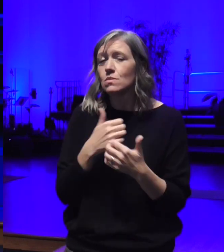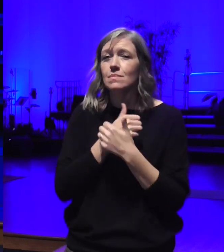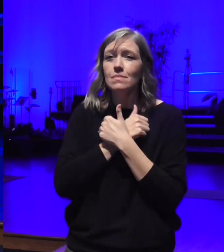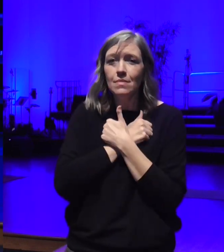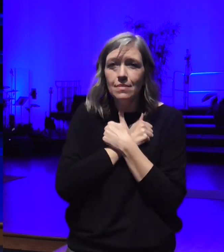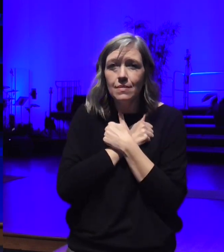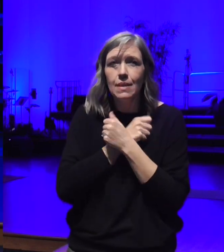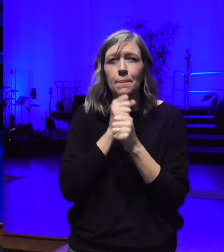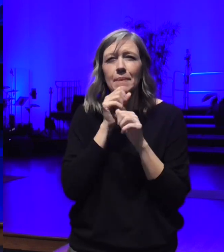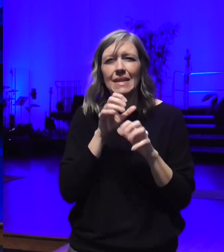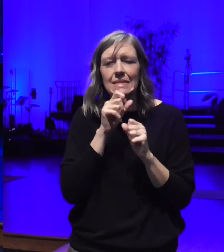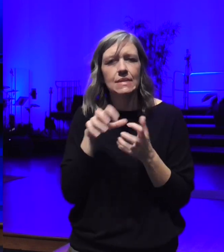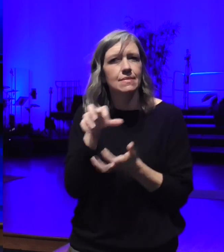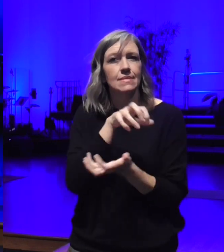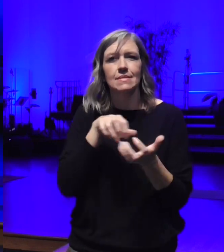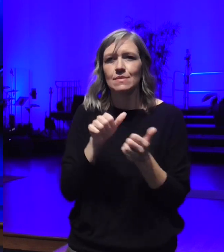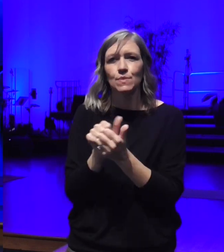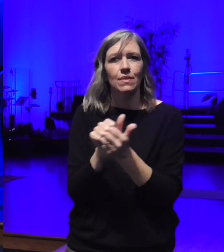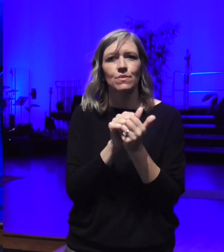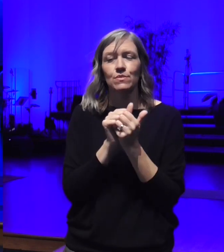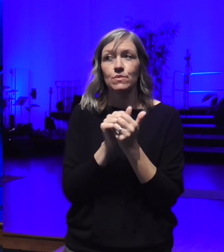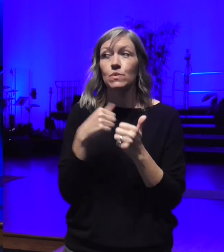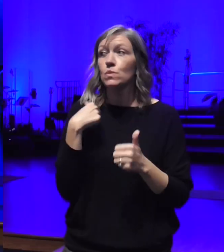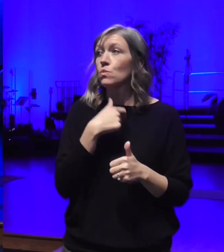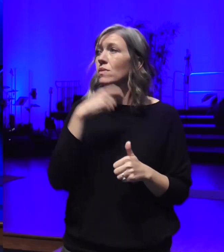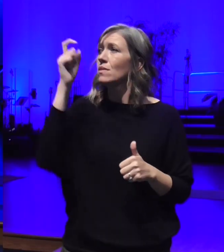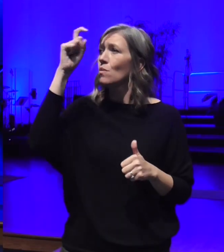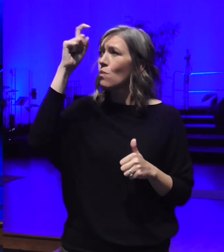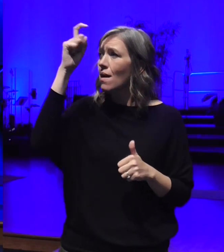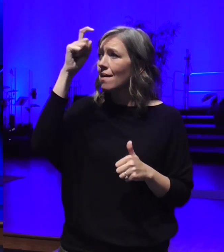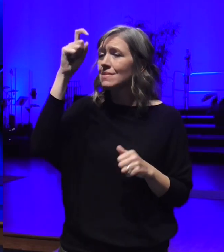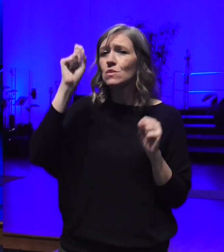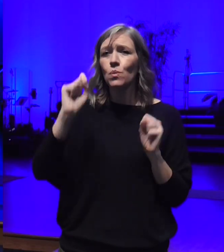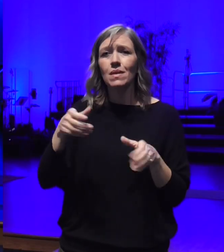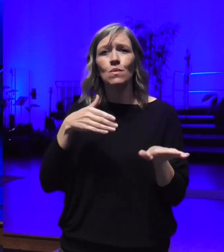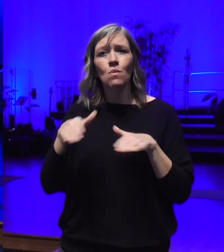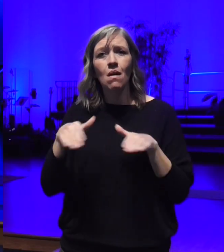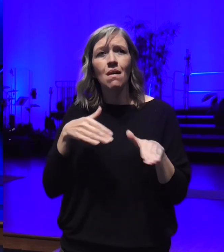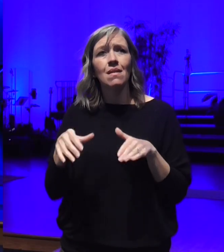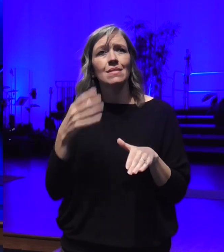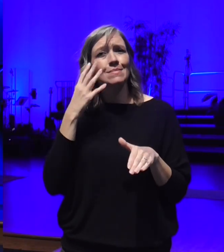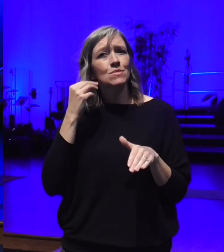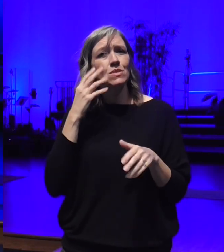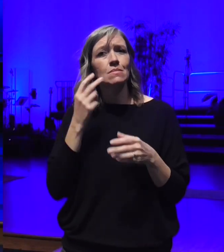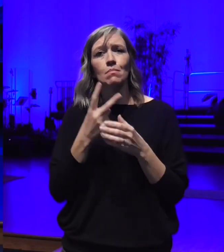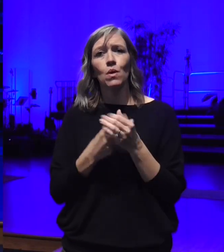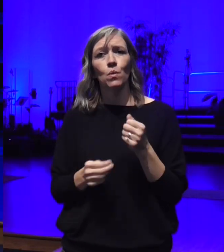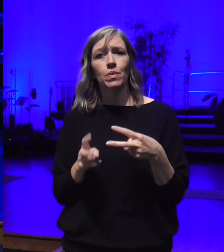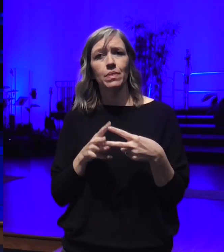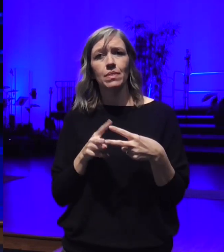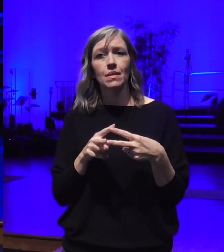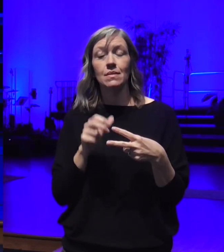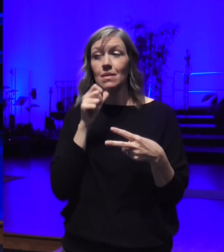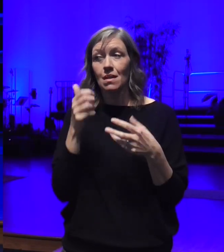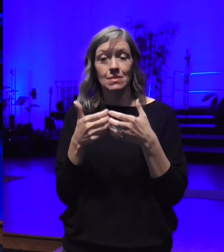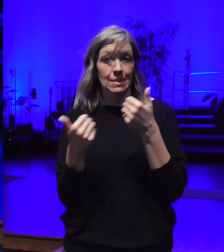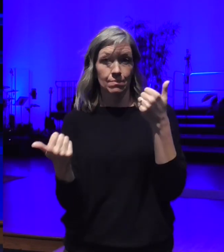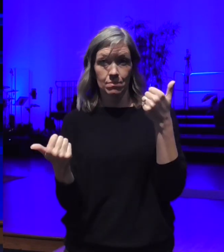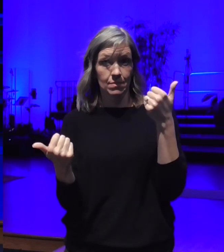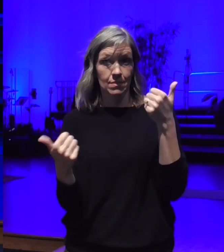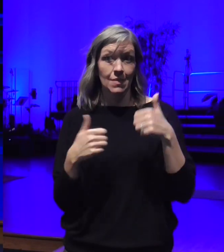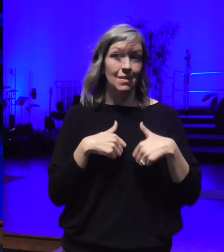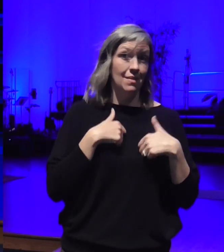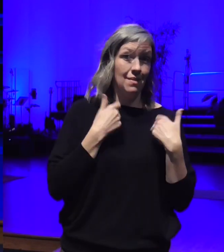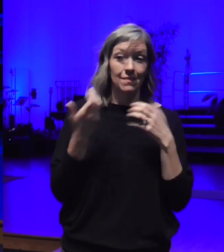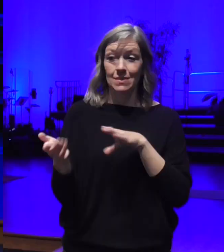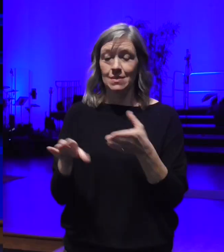blessings. We are wise enough people to walk in both and realize they are not separate, but they go together.